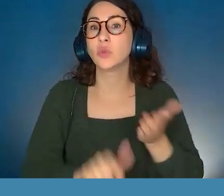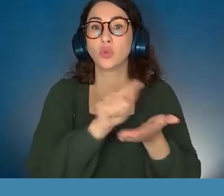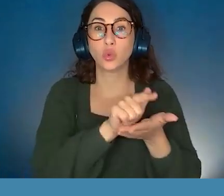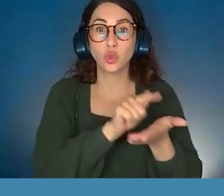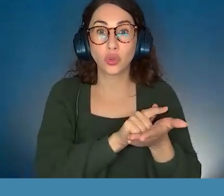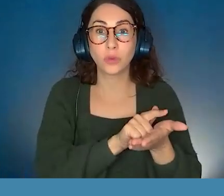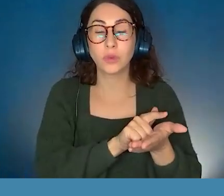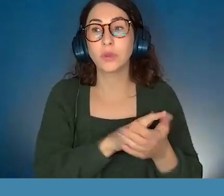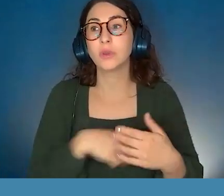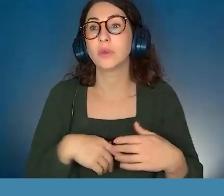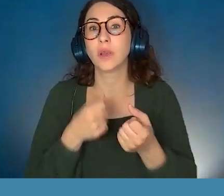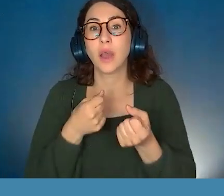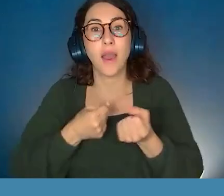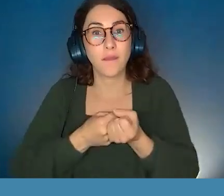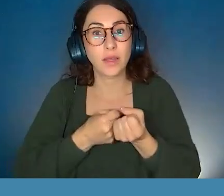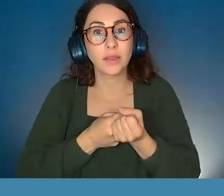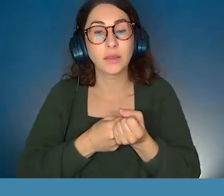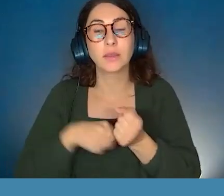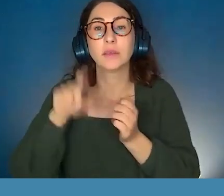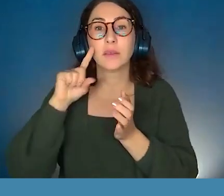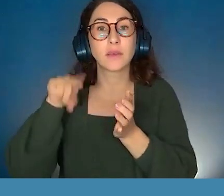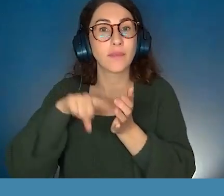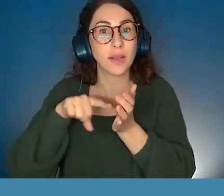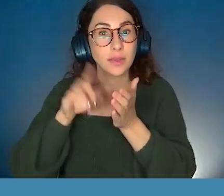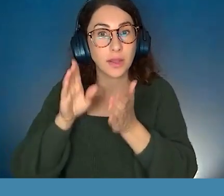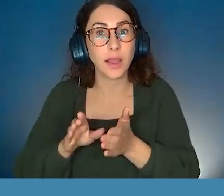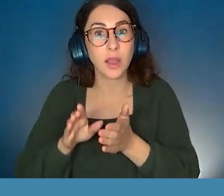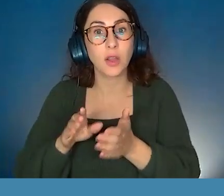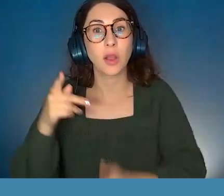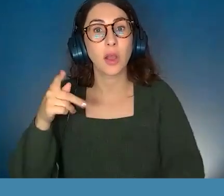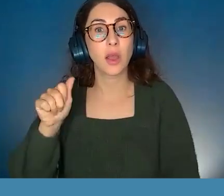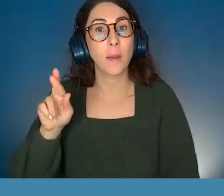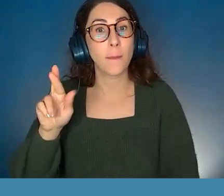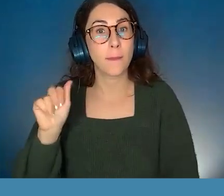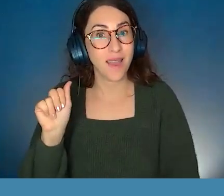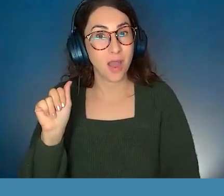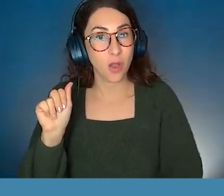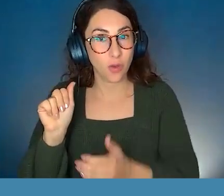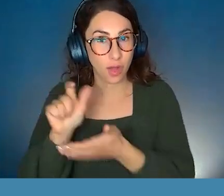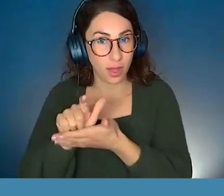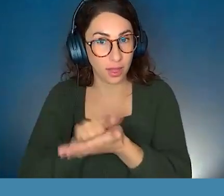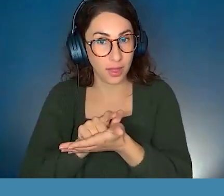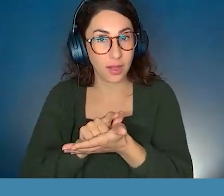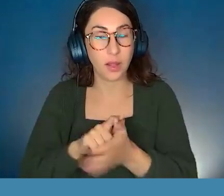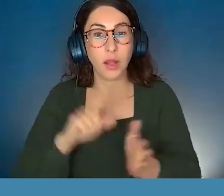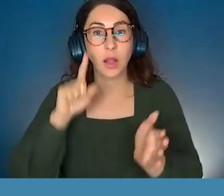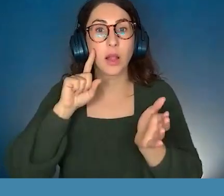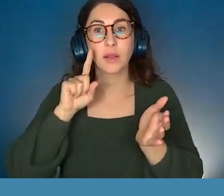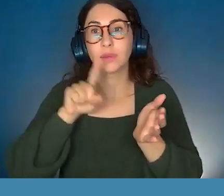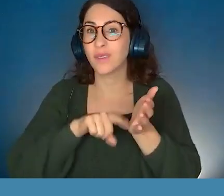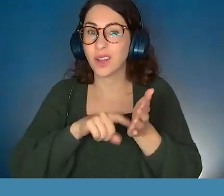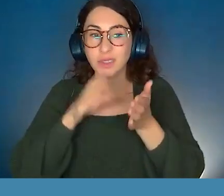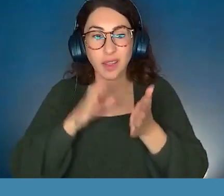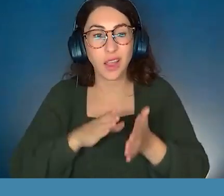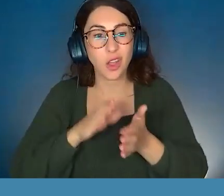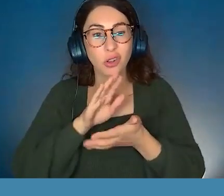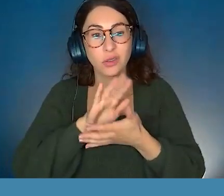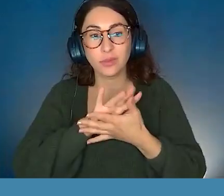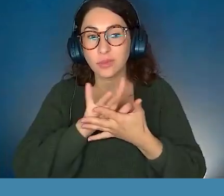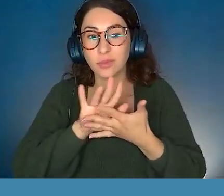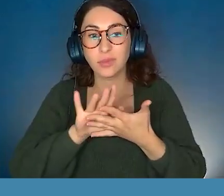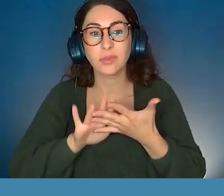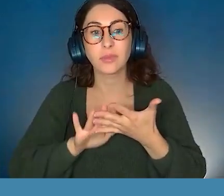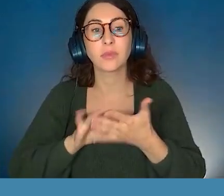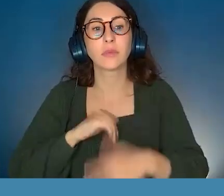attorneys, advocates, investigators, paralegals, specialists, and all sorts of other professionals. And all of our services